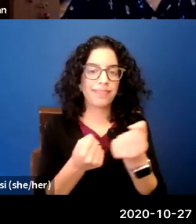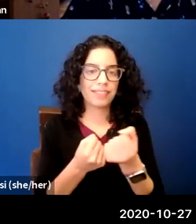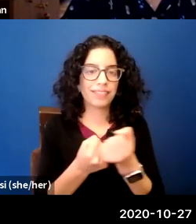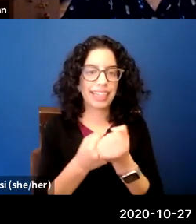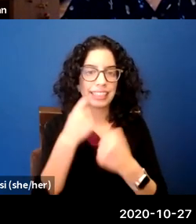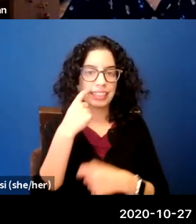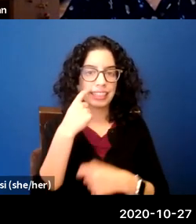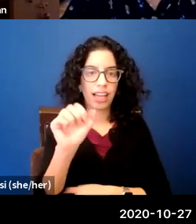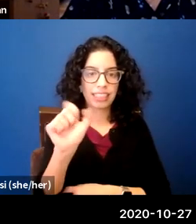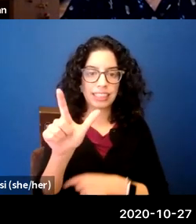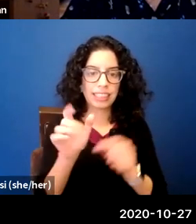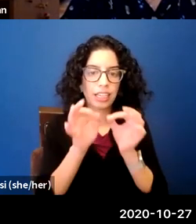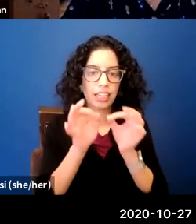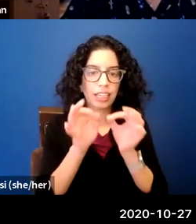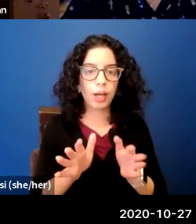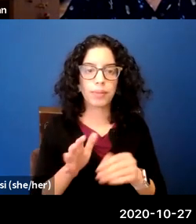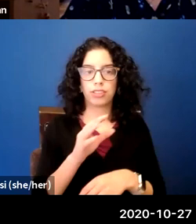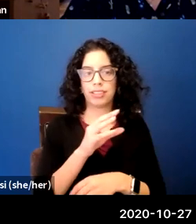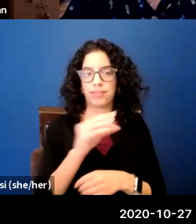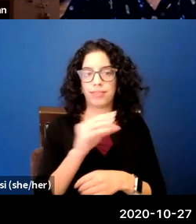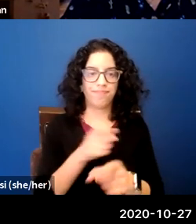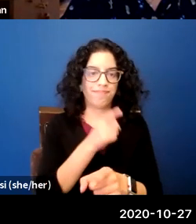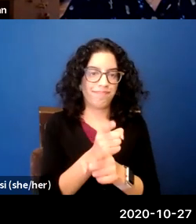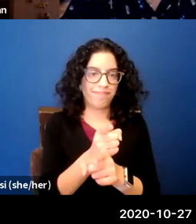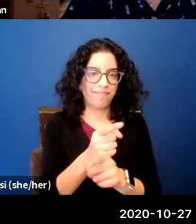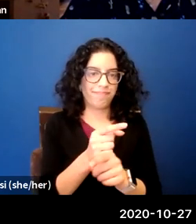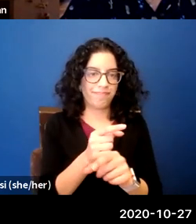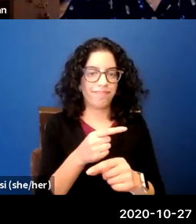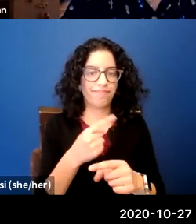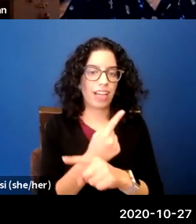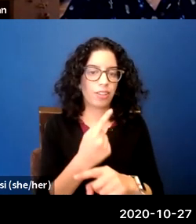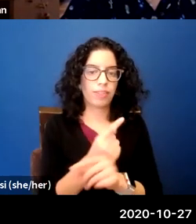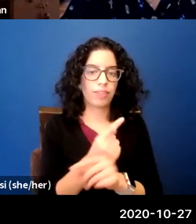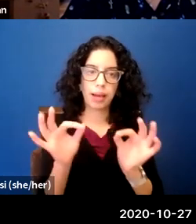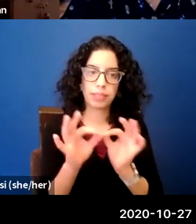at NAD had been advocating for ASL interpreters